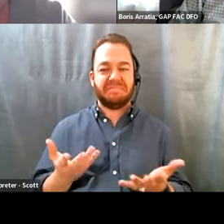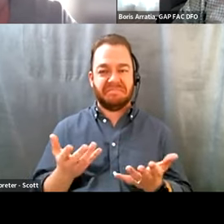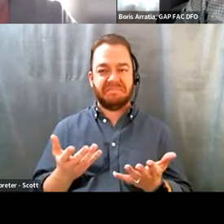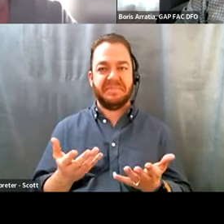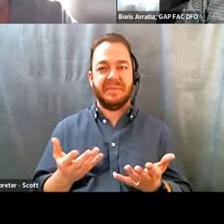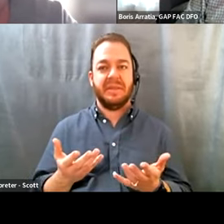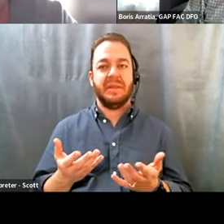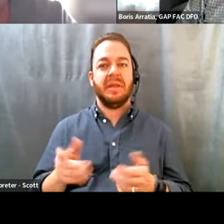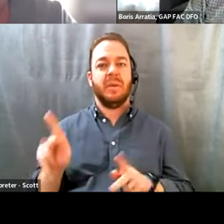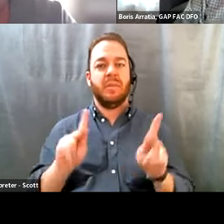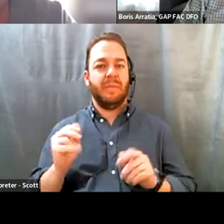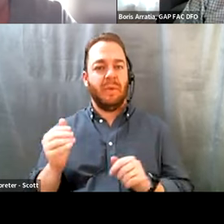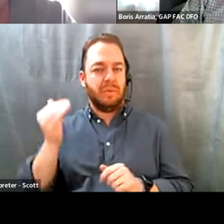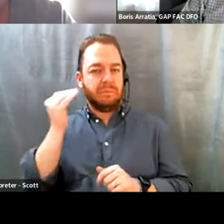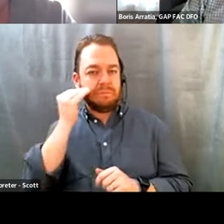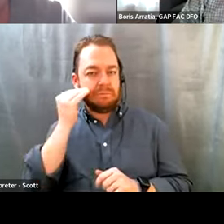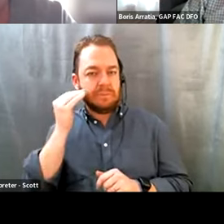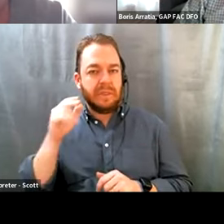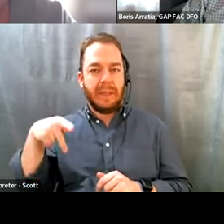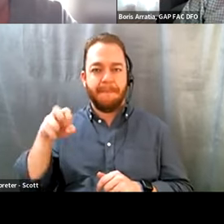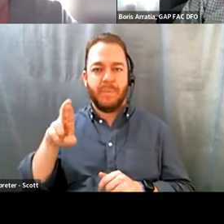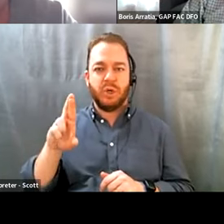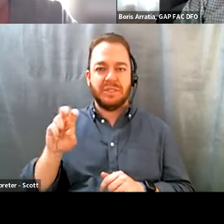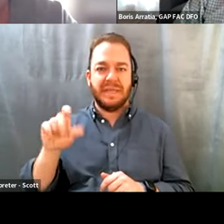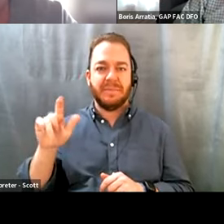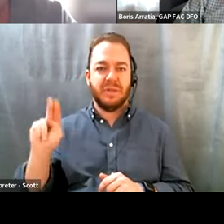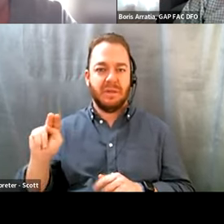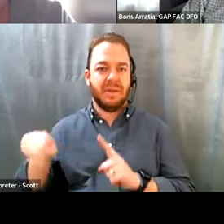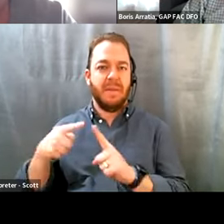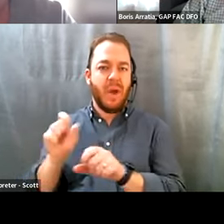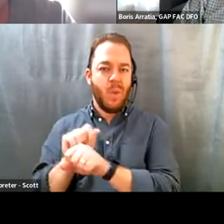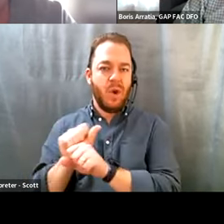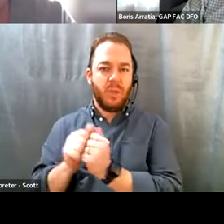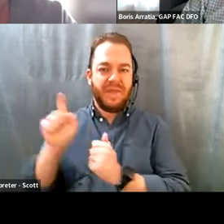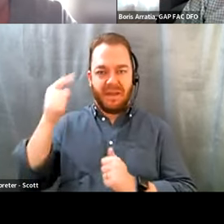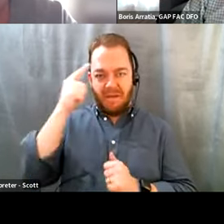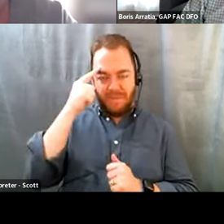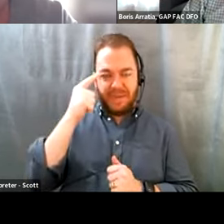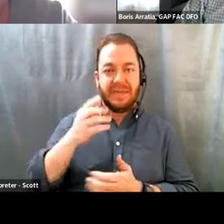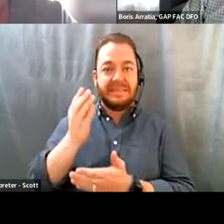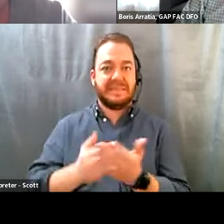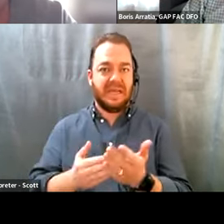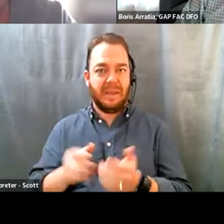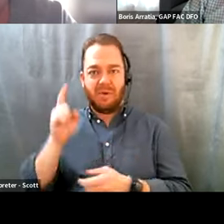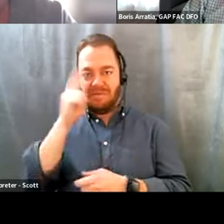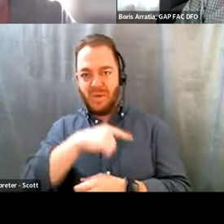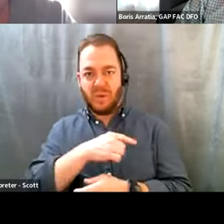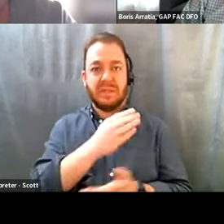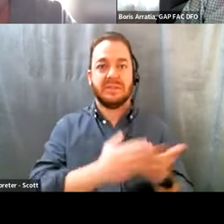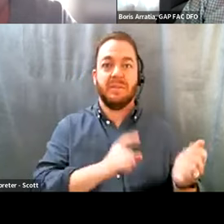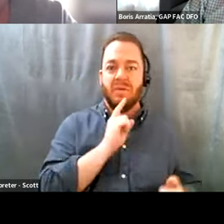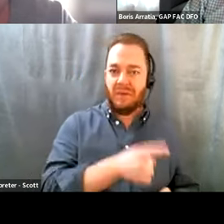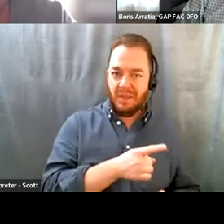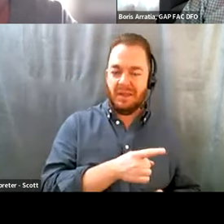there's perceptions about working with the government, and then there's some of them are just perceptions and some of them are